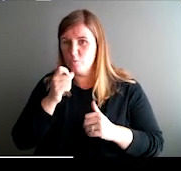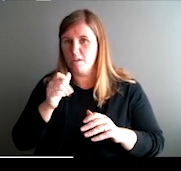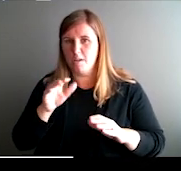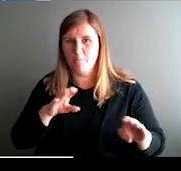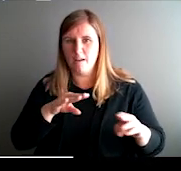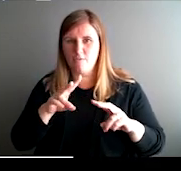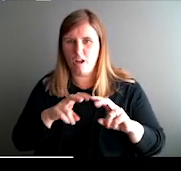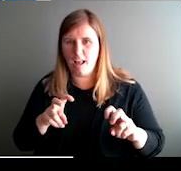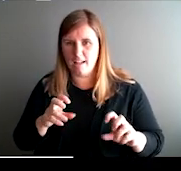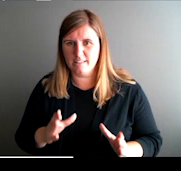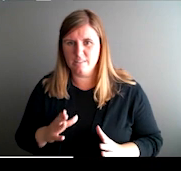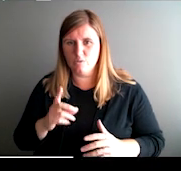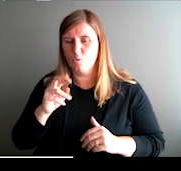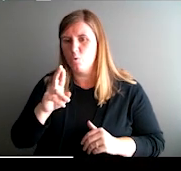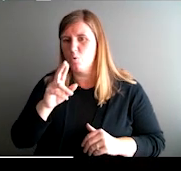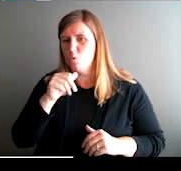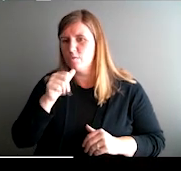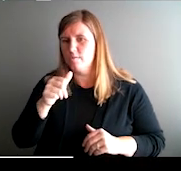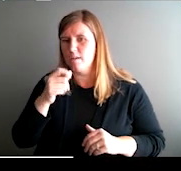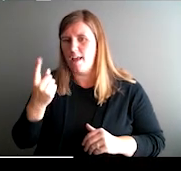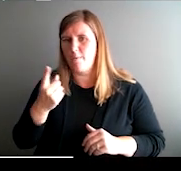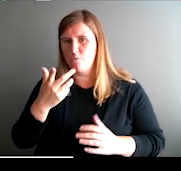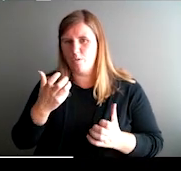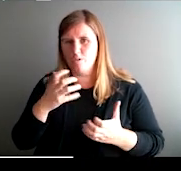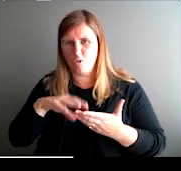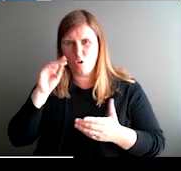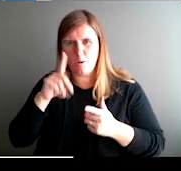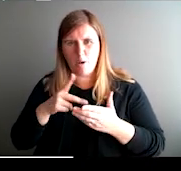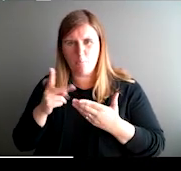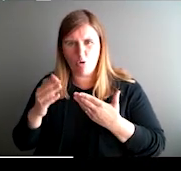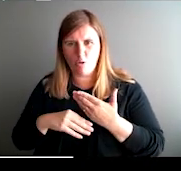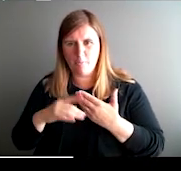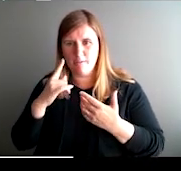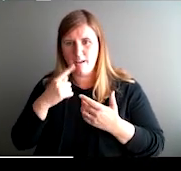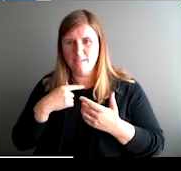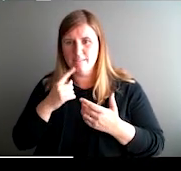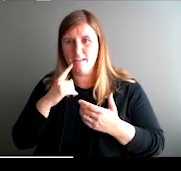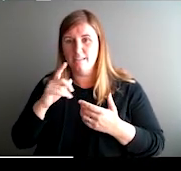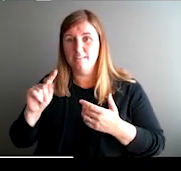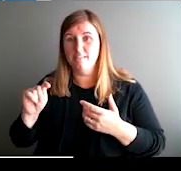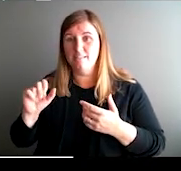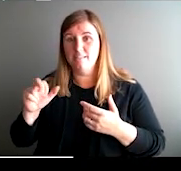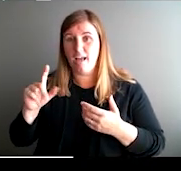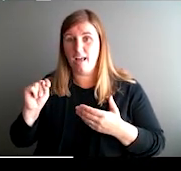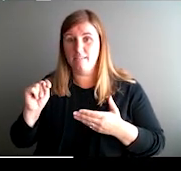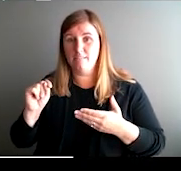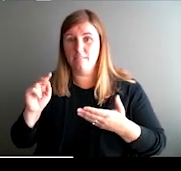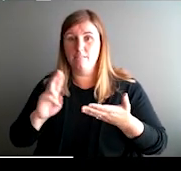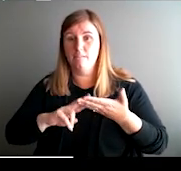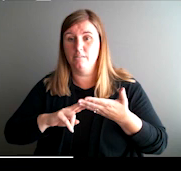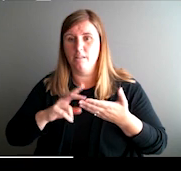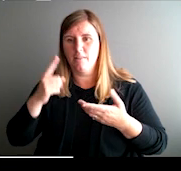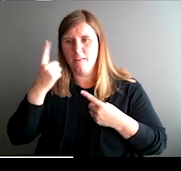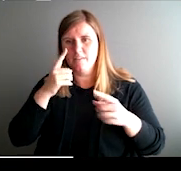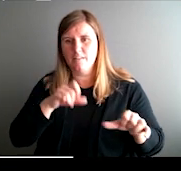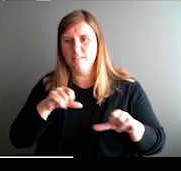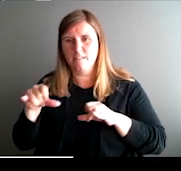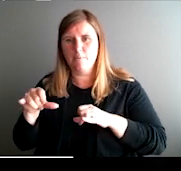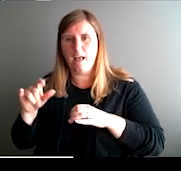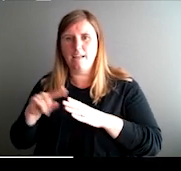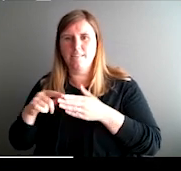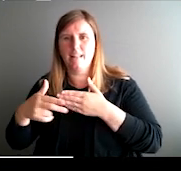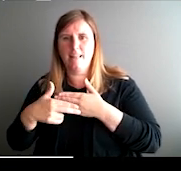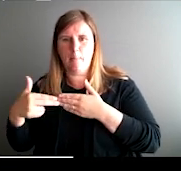behavior analyst, for anybody who's just looking to learn about programming. If I say tact, you can think of it as the same thing as a